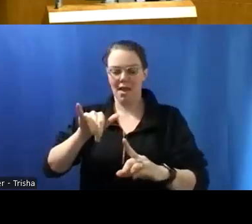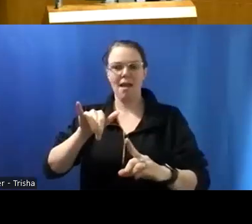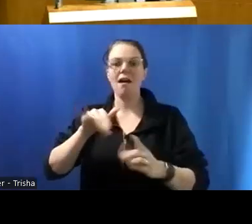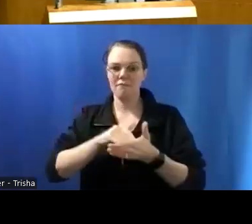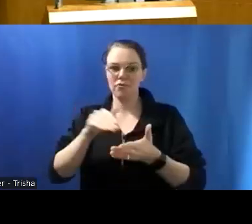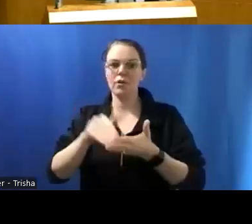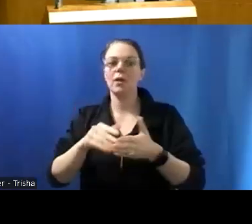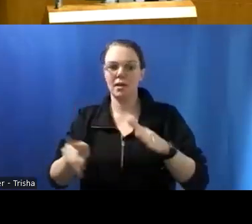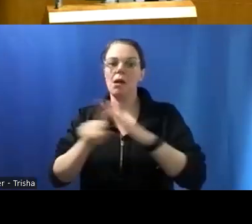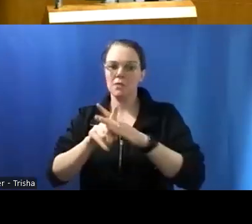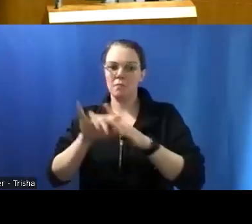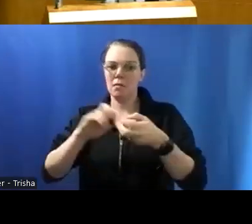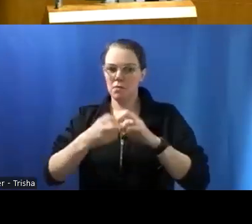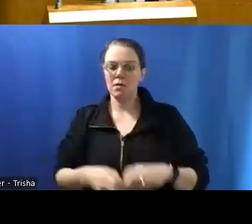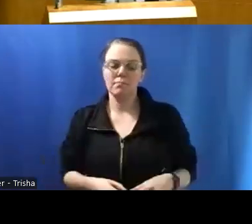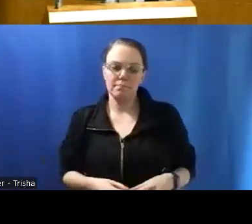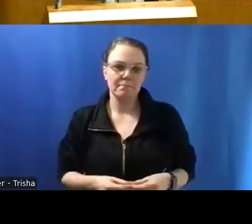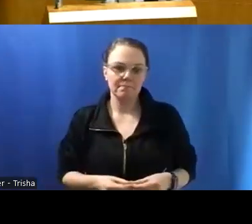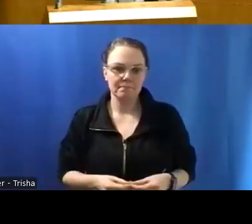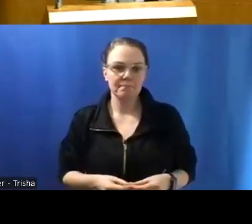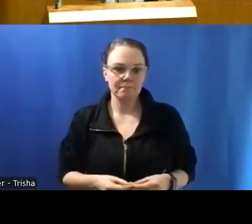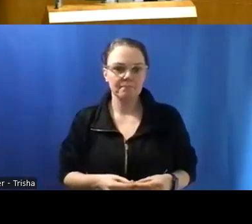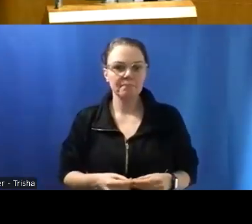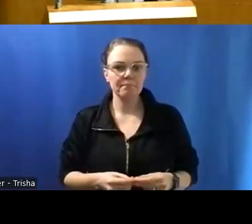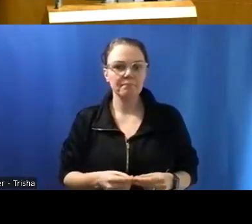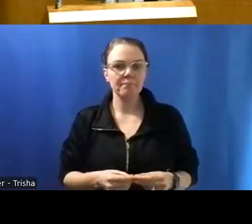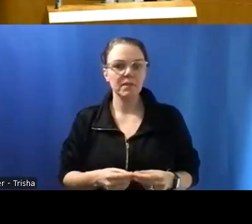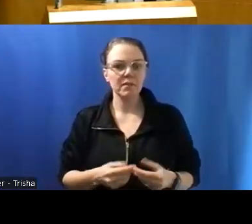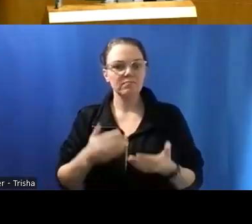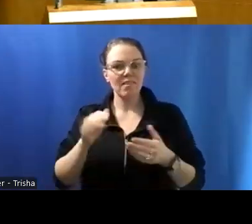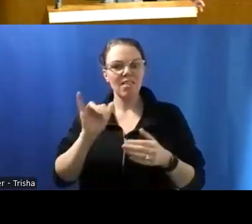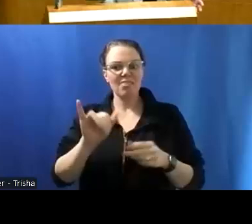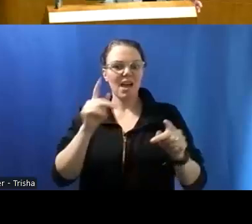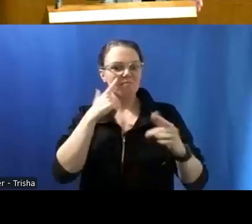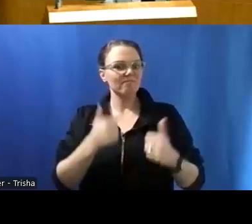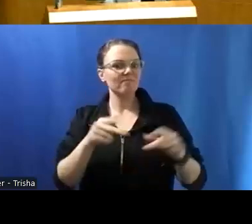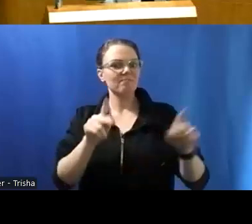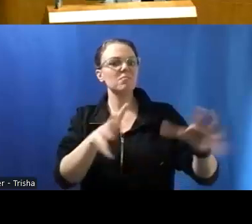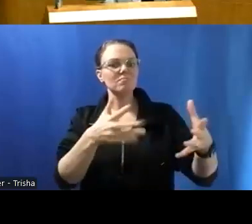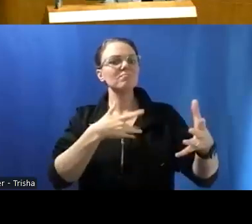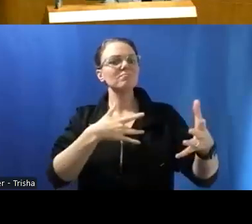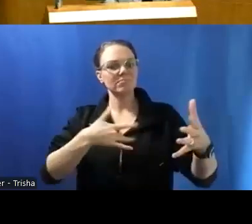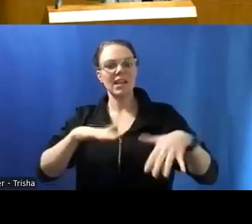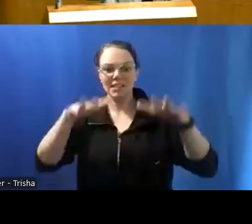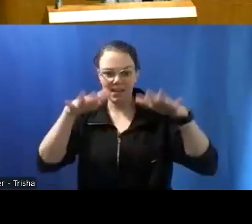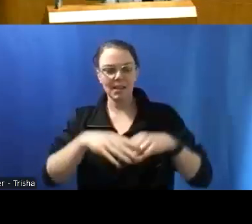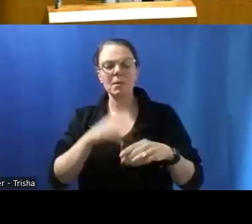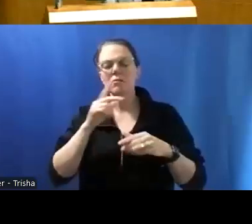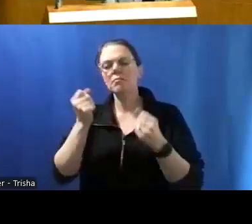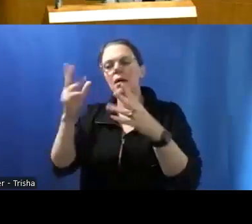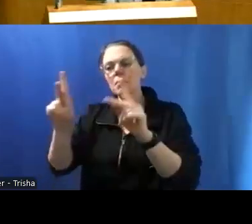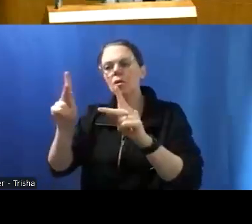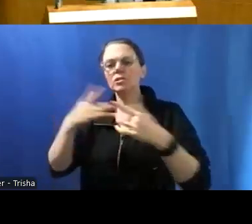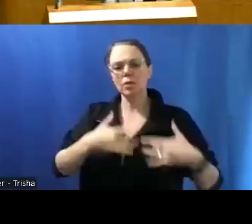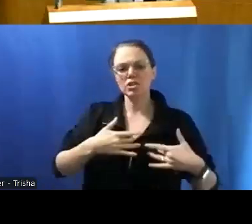problem in this population that often goes with depression, as it often does, but it's certainly true in this population.